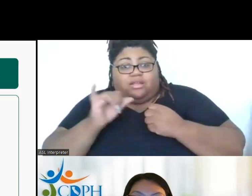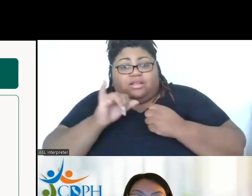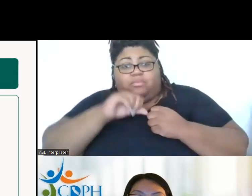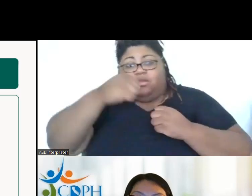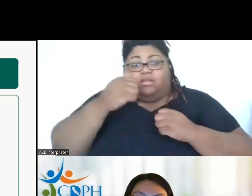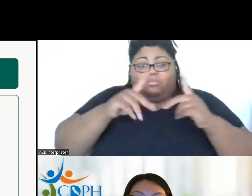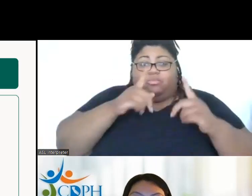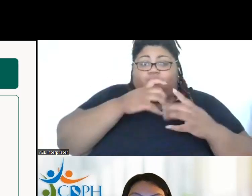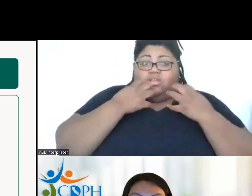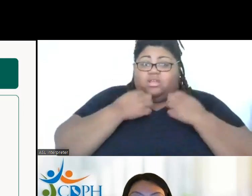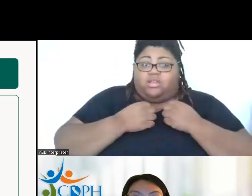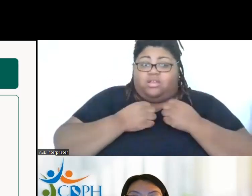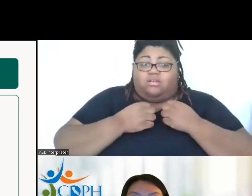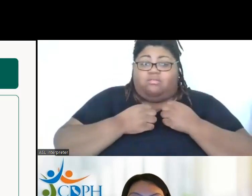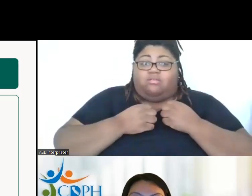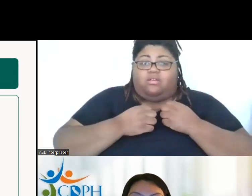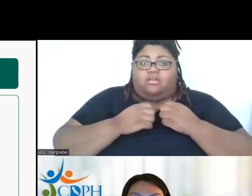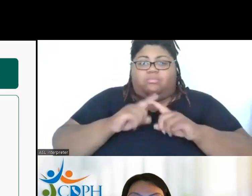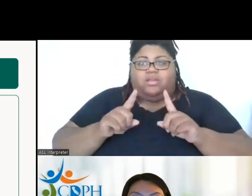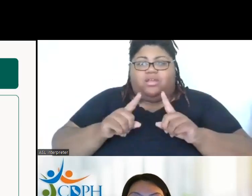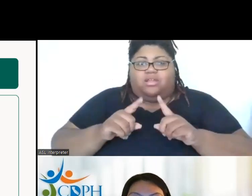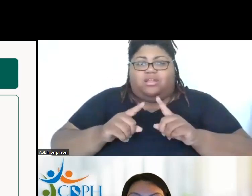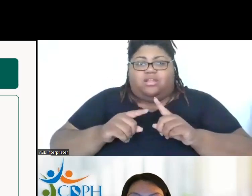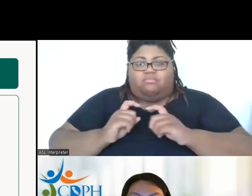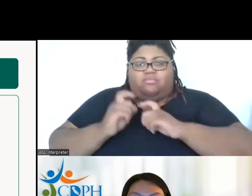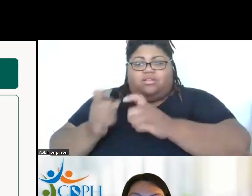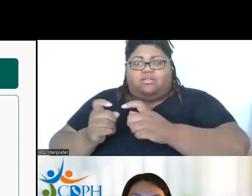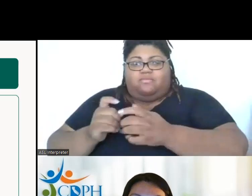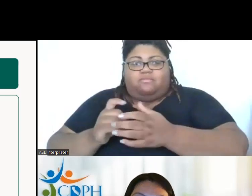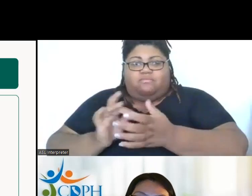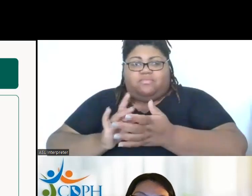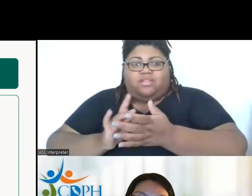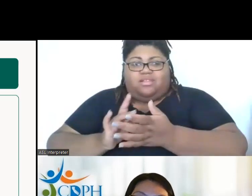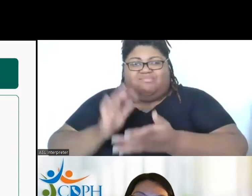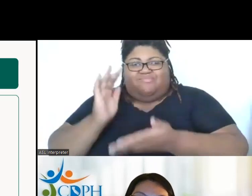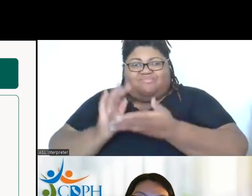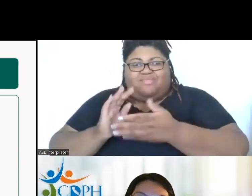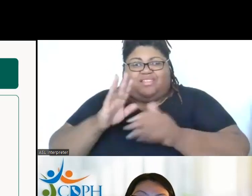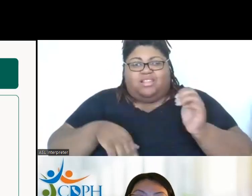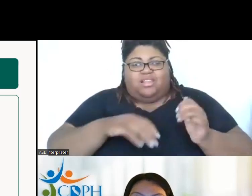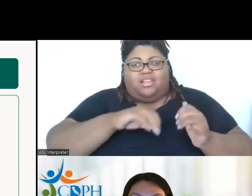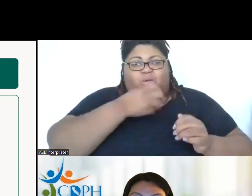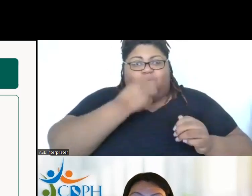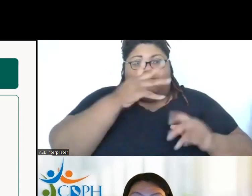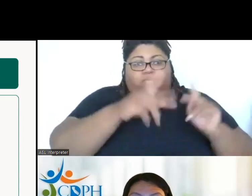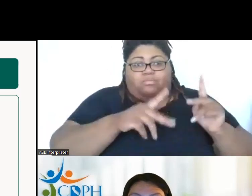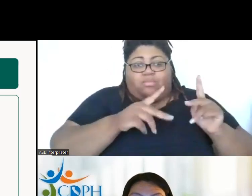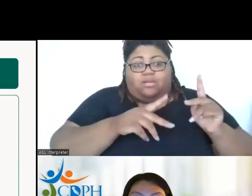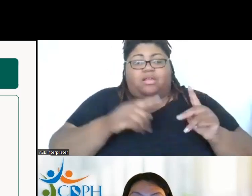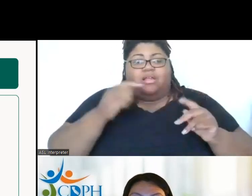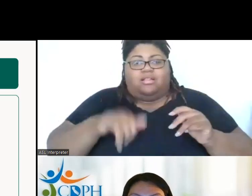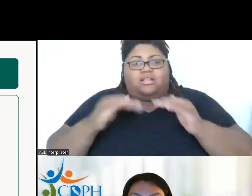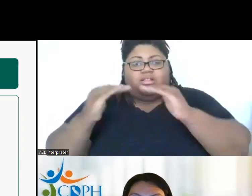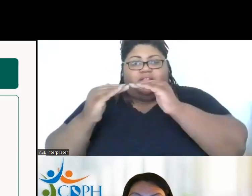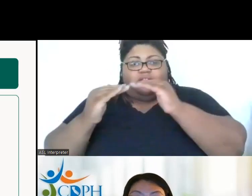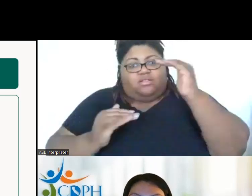to care, were actually being prescribed at lower rates than their white counterparts. And so this is inequities that we need to pay attention to